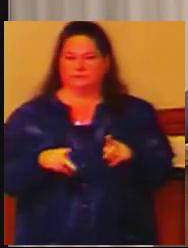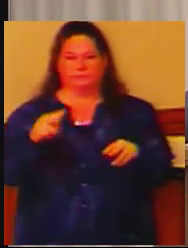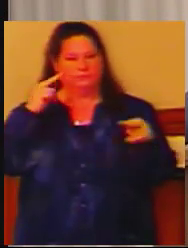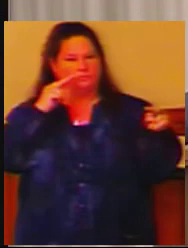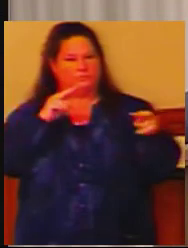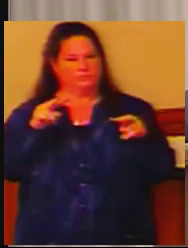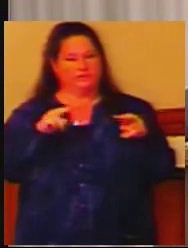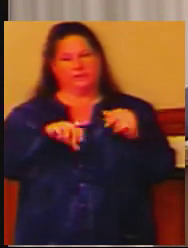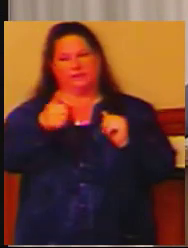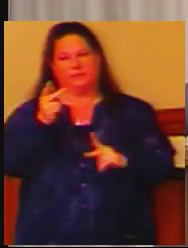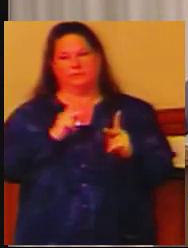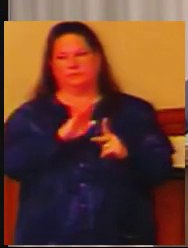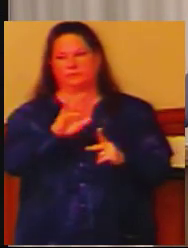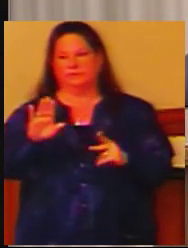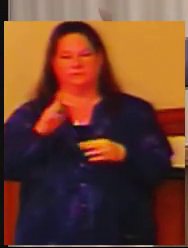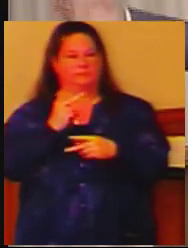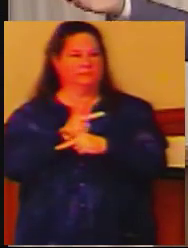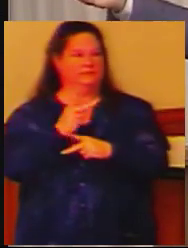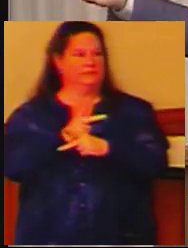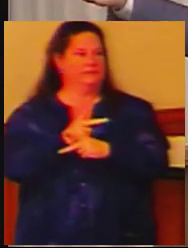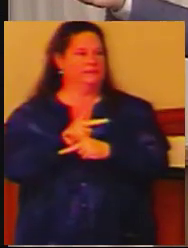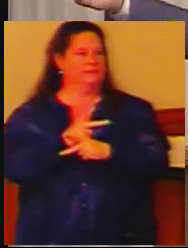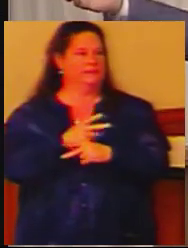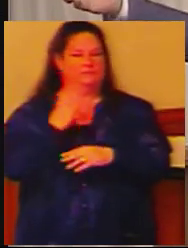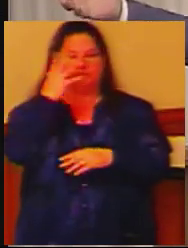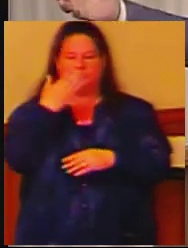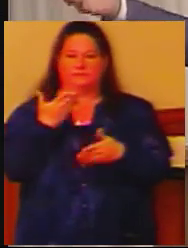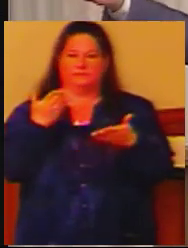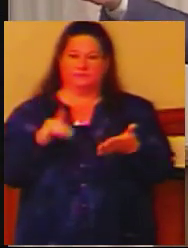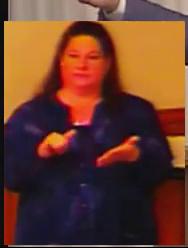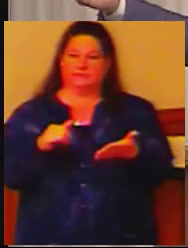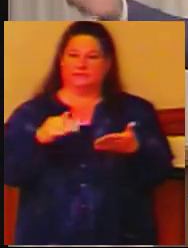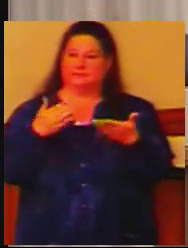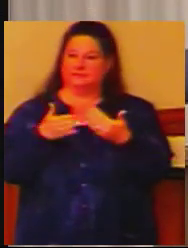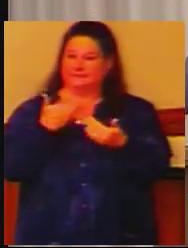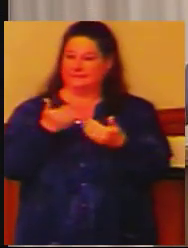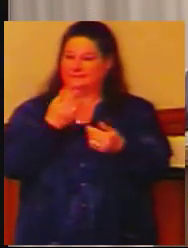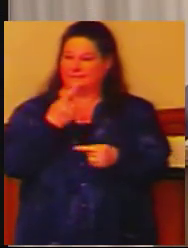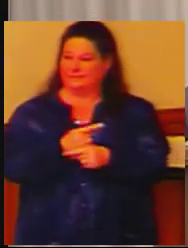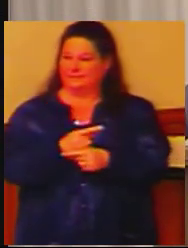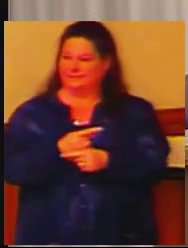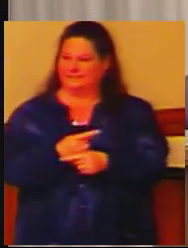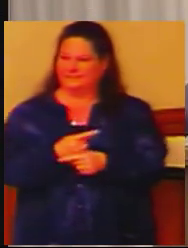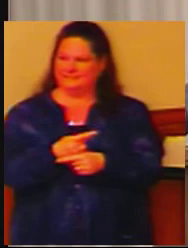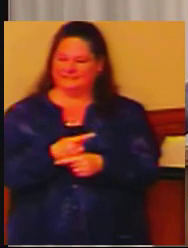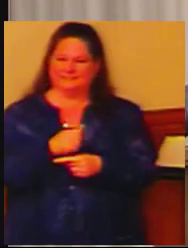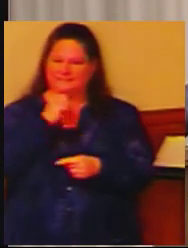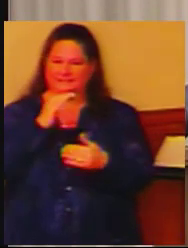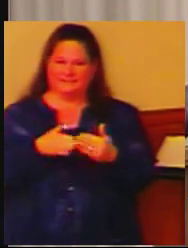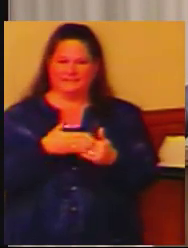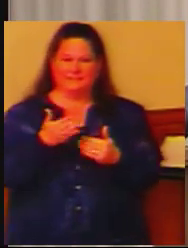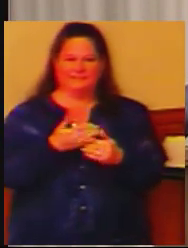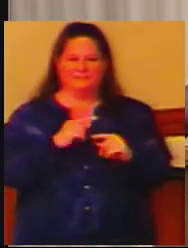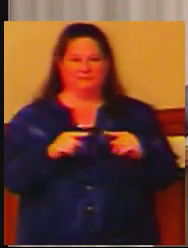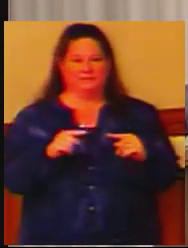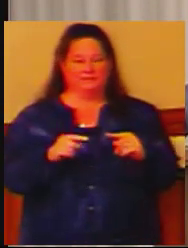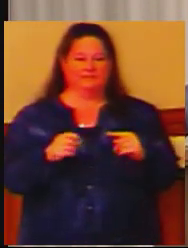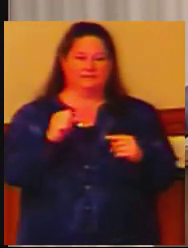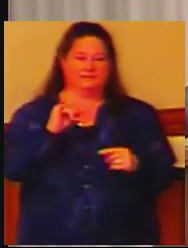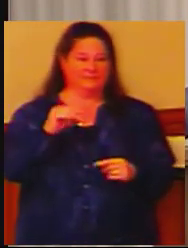things of others. Beautiful. That's all we got to do. Isn't that simple? Not easy, but it's very